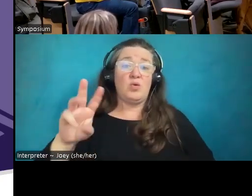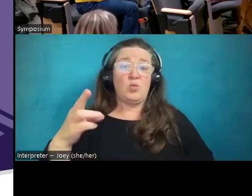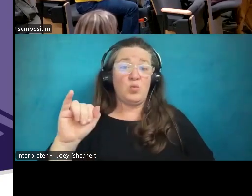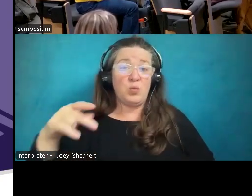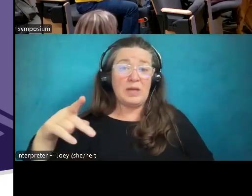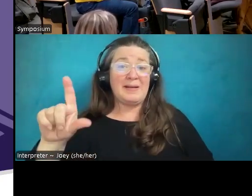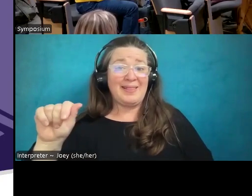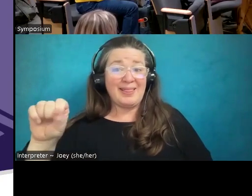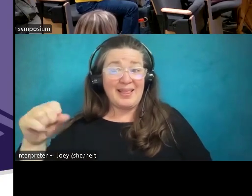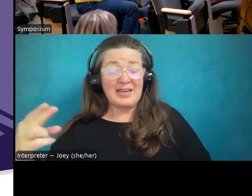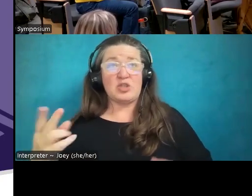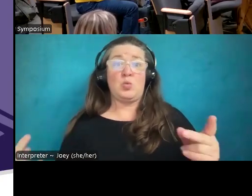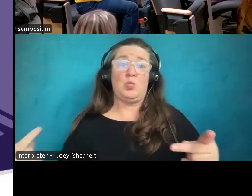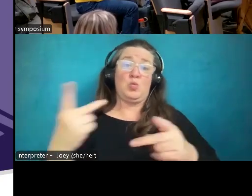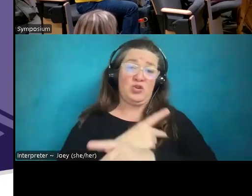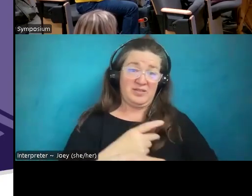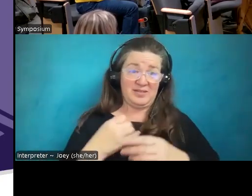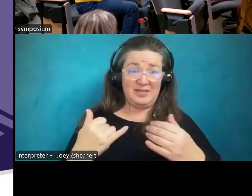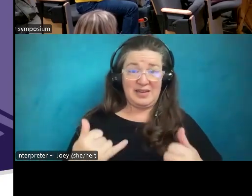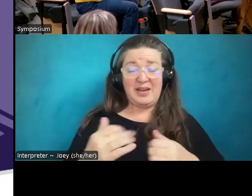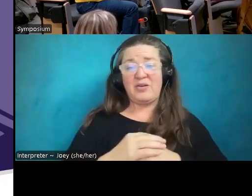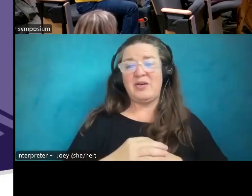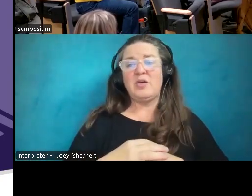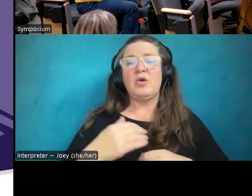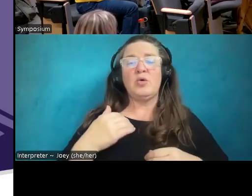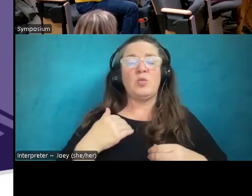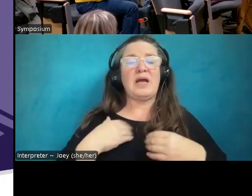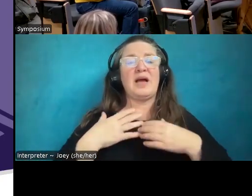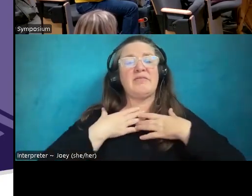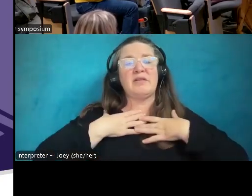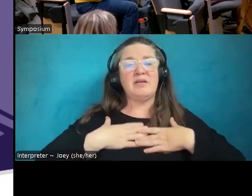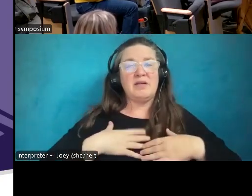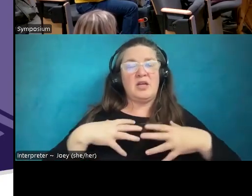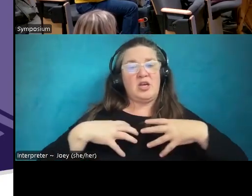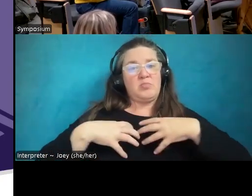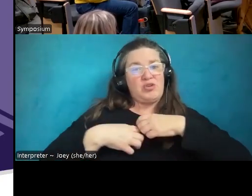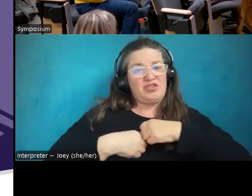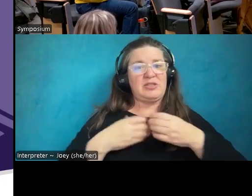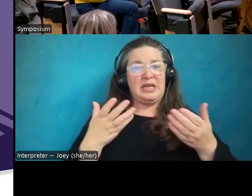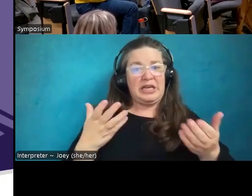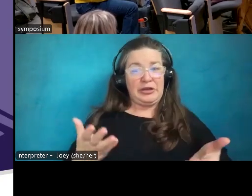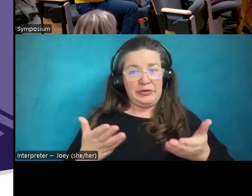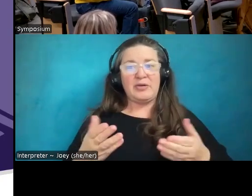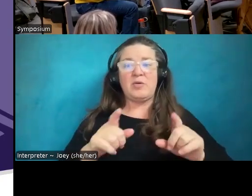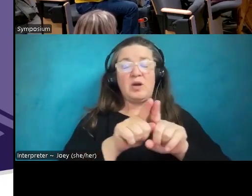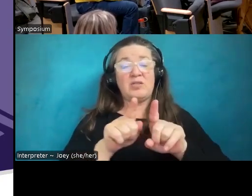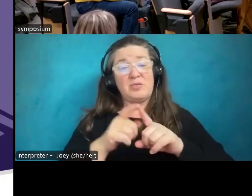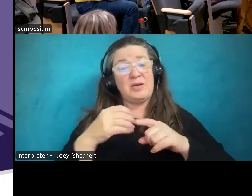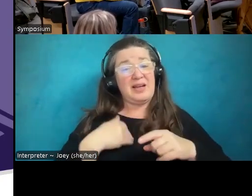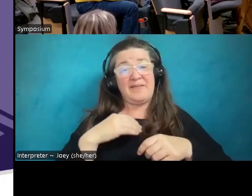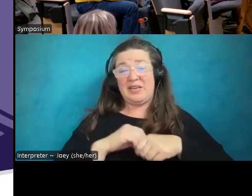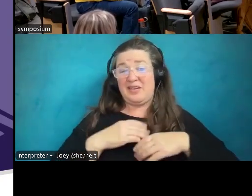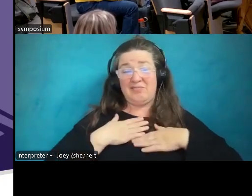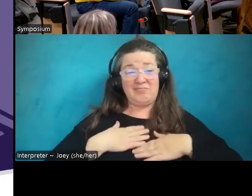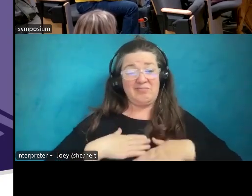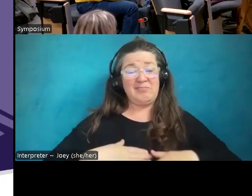have vascular compressions up here at the neck level. We have it in mouth, stomach area.